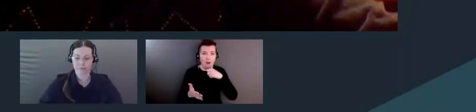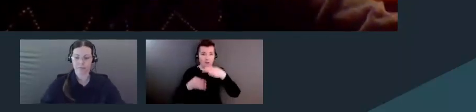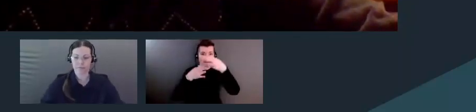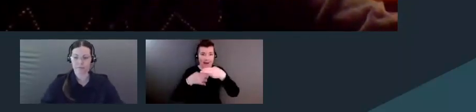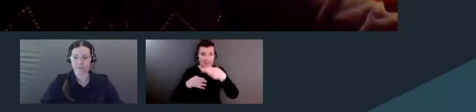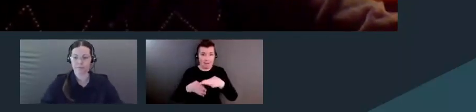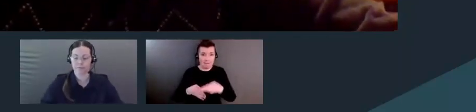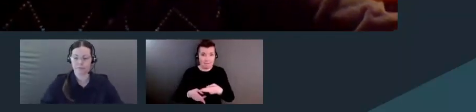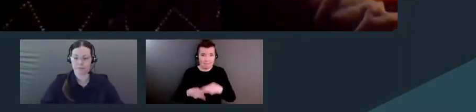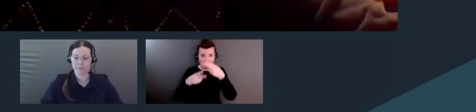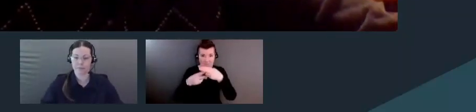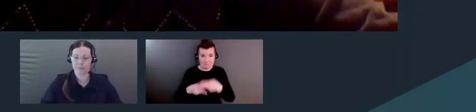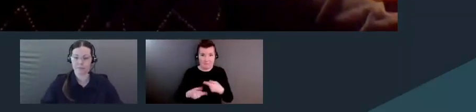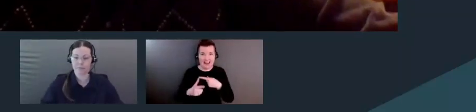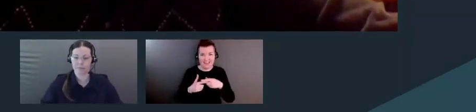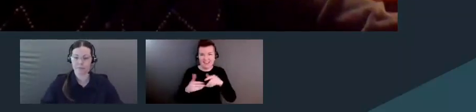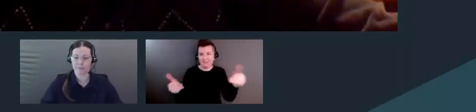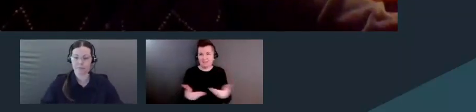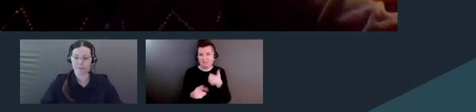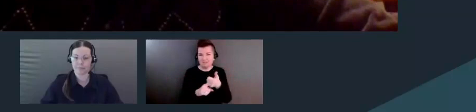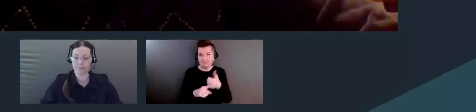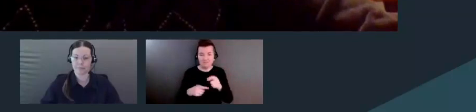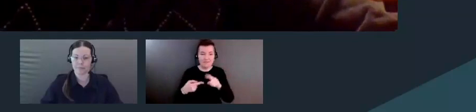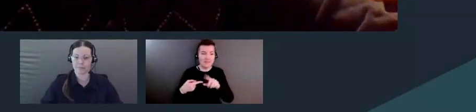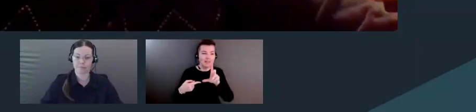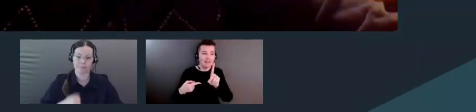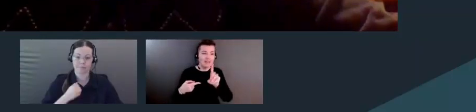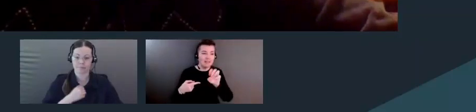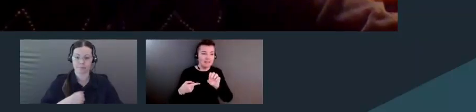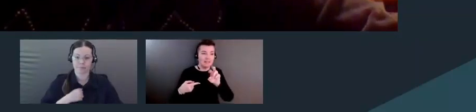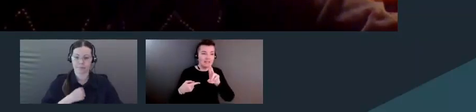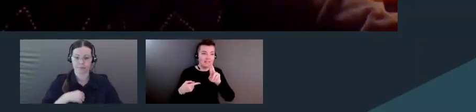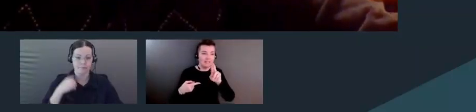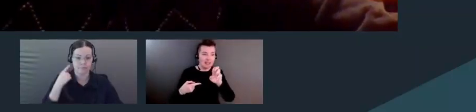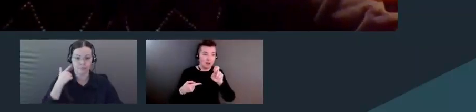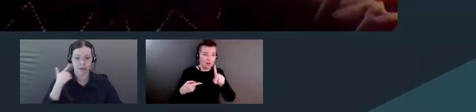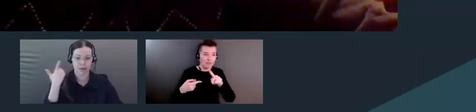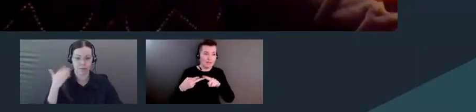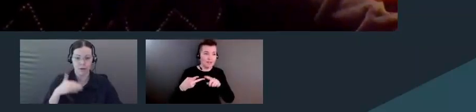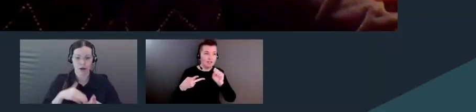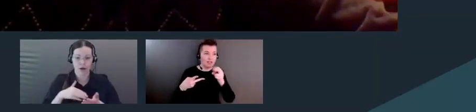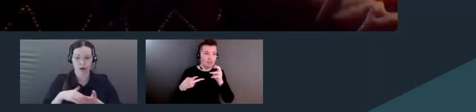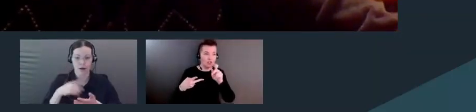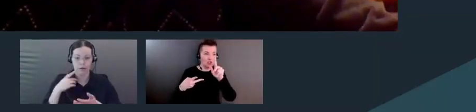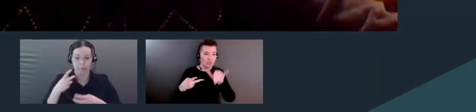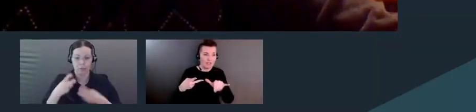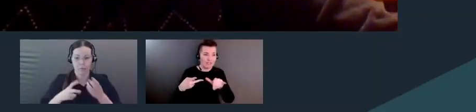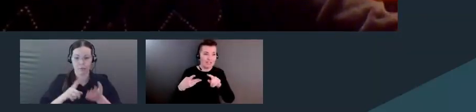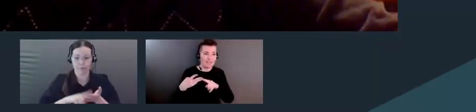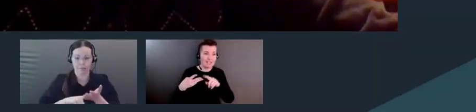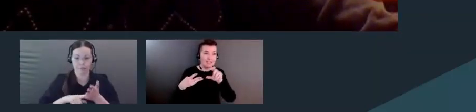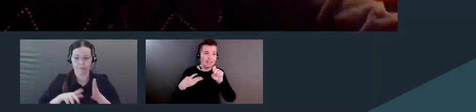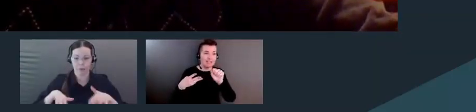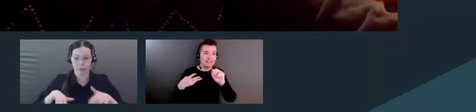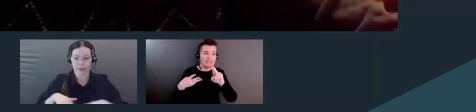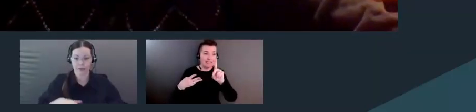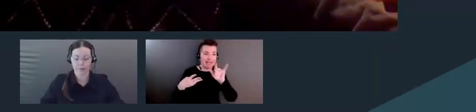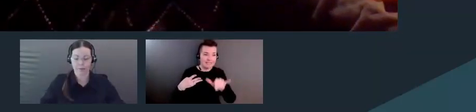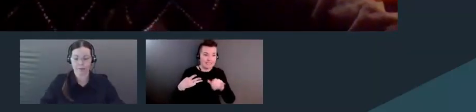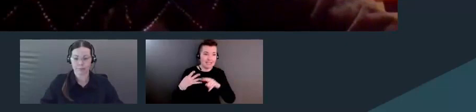introduce themselves. Derek Rasmussen, Shelley Tulloch, Sandy McCauley, and